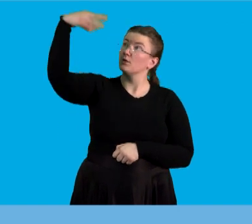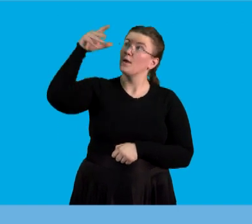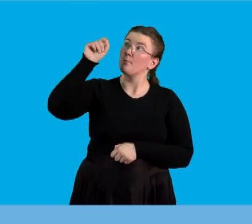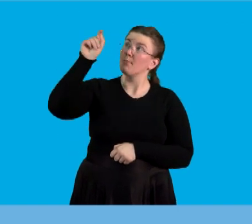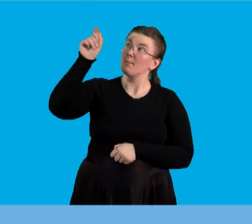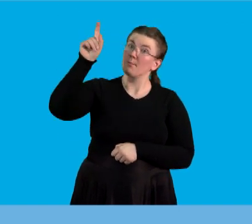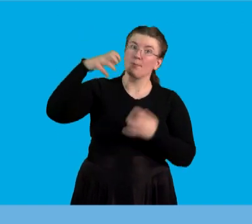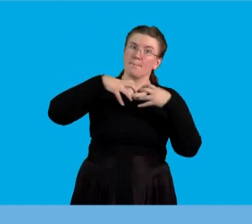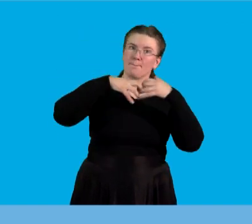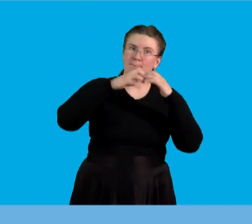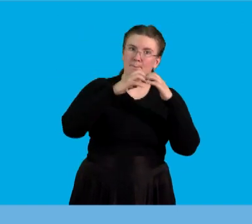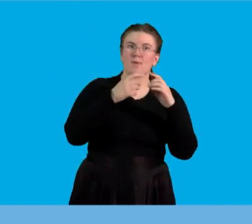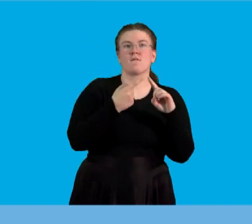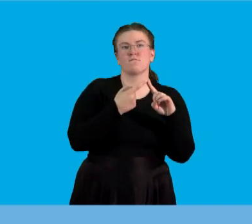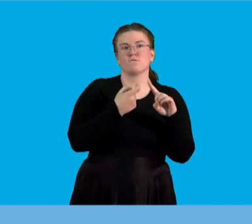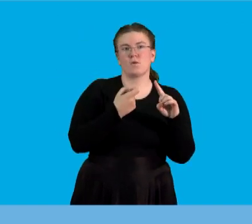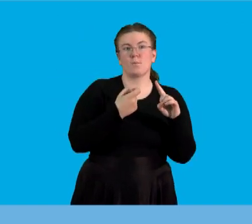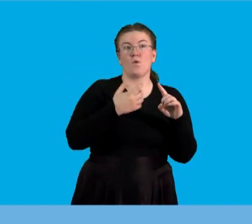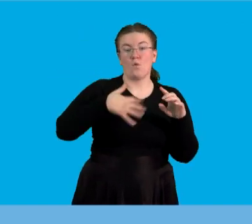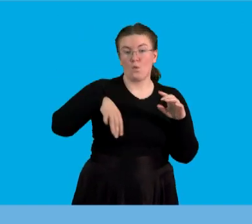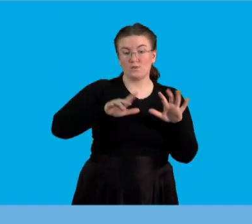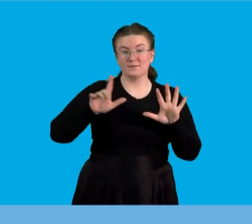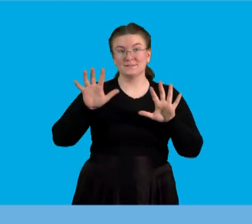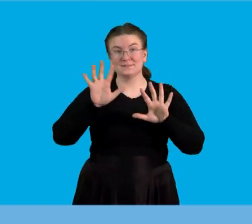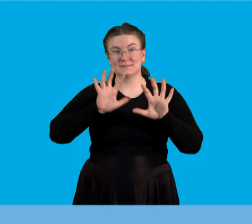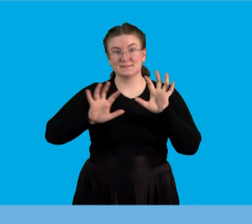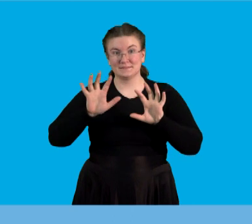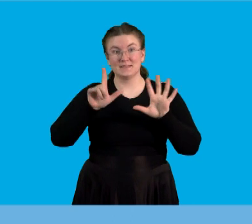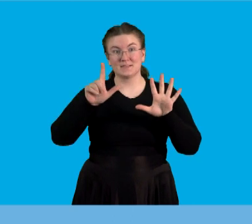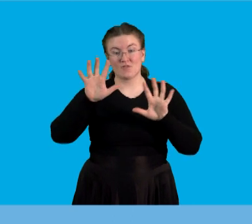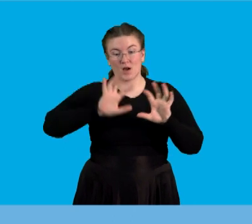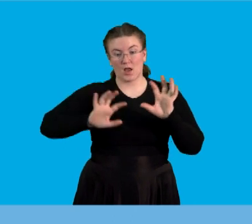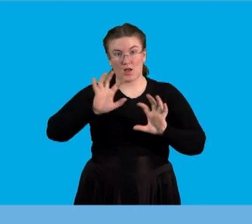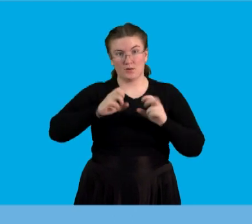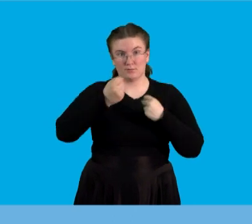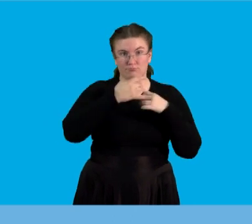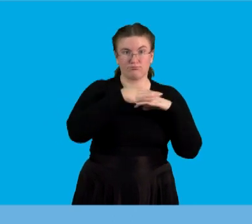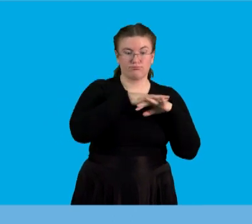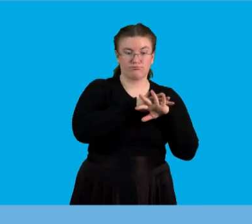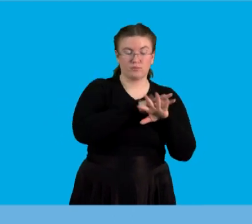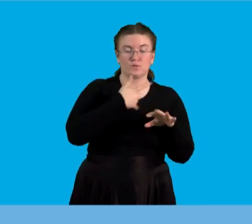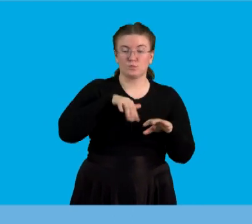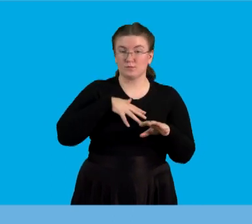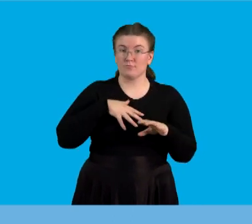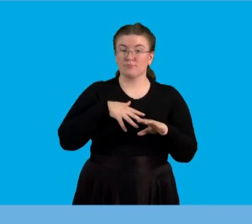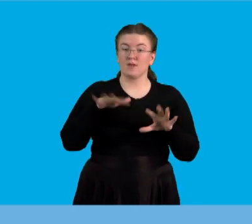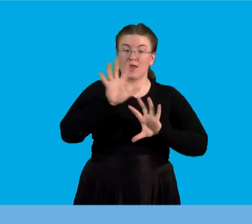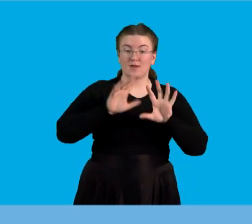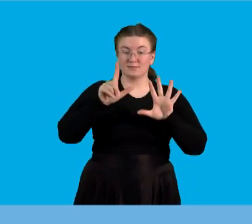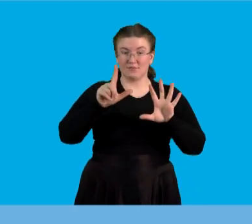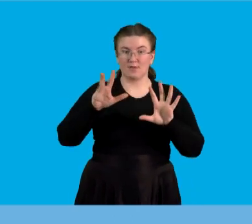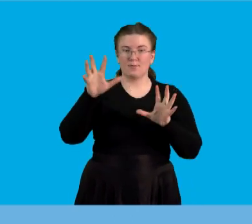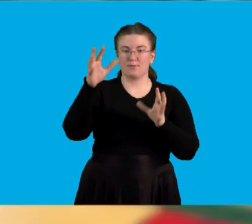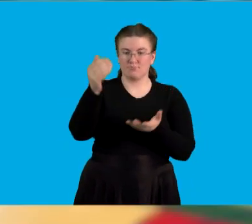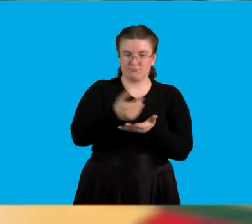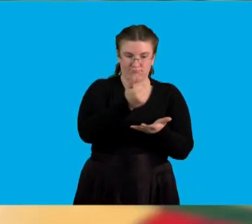So the white light now, it is the combination of all of these 7. So when you take all of those colors from red all the way to violet, when we mix them